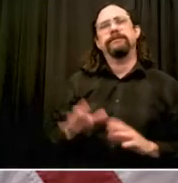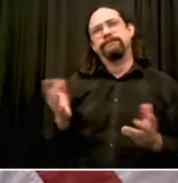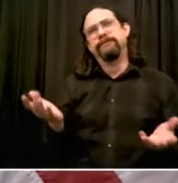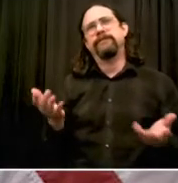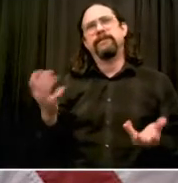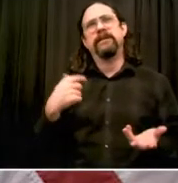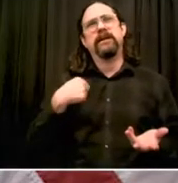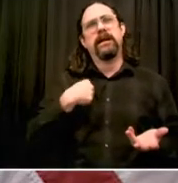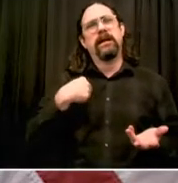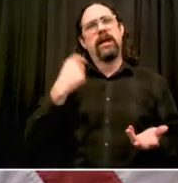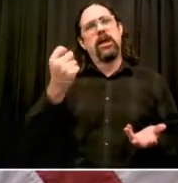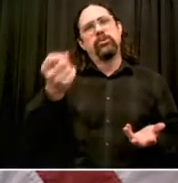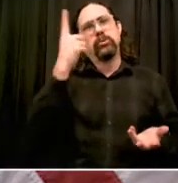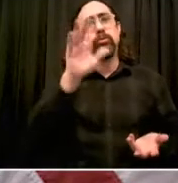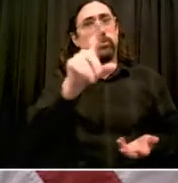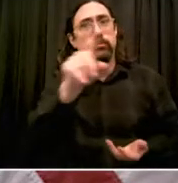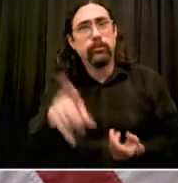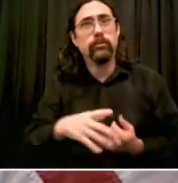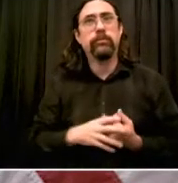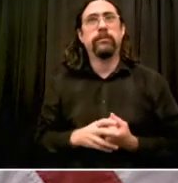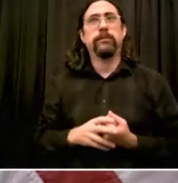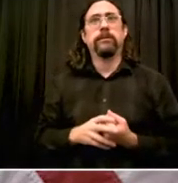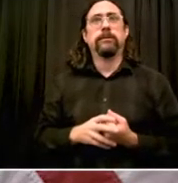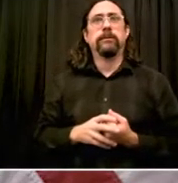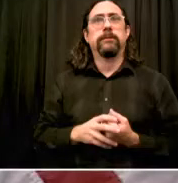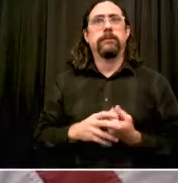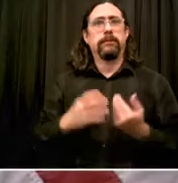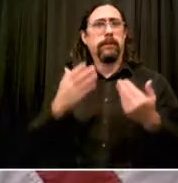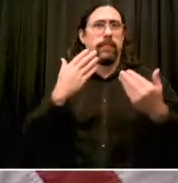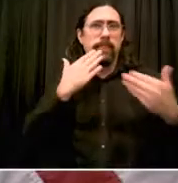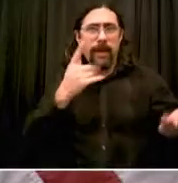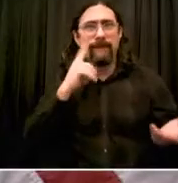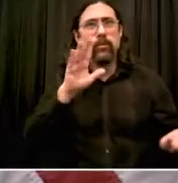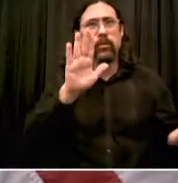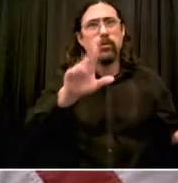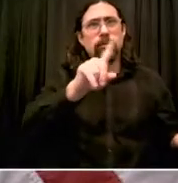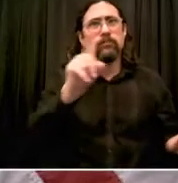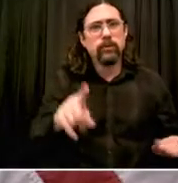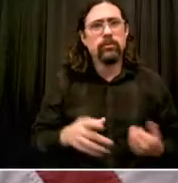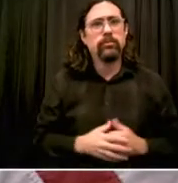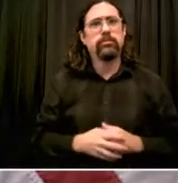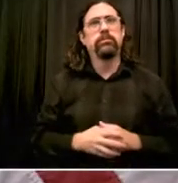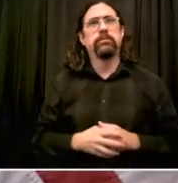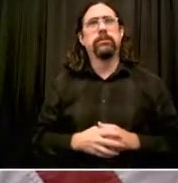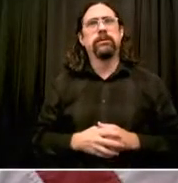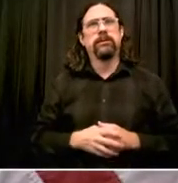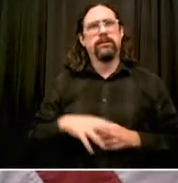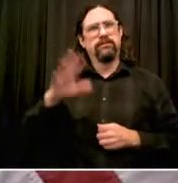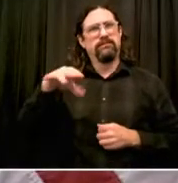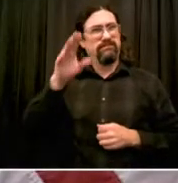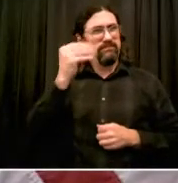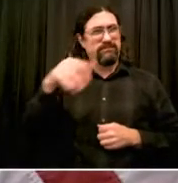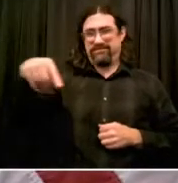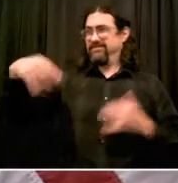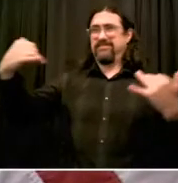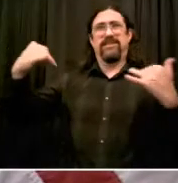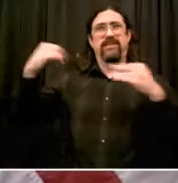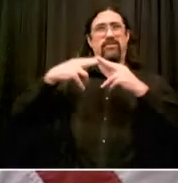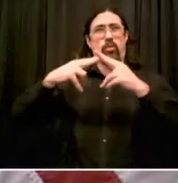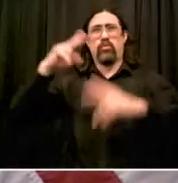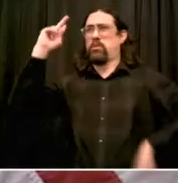is all about just getting things done for people. And look, the mayoralty in New York City is one of